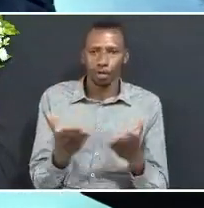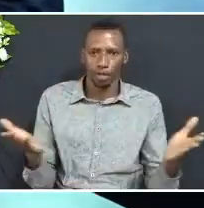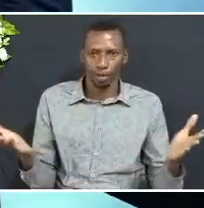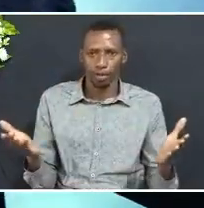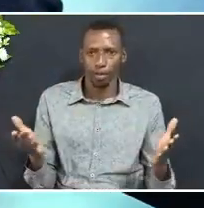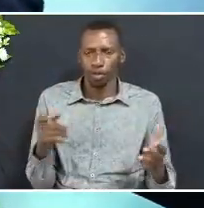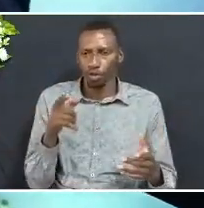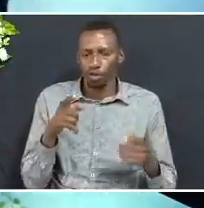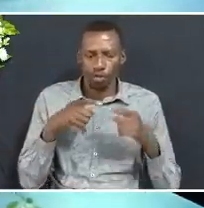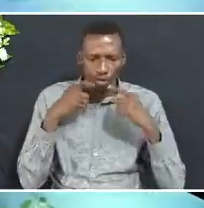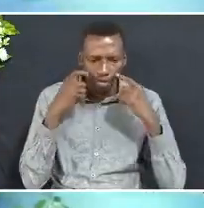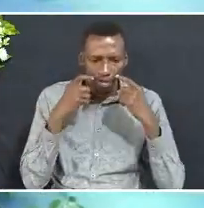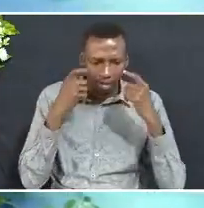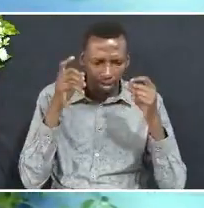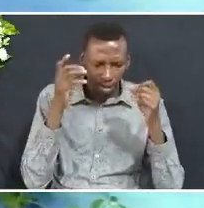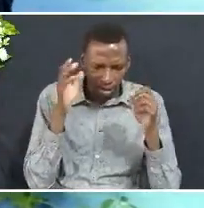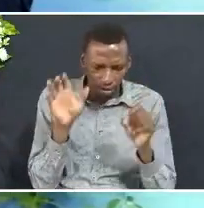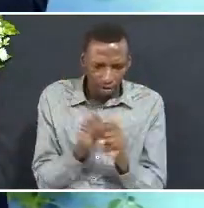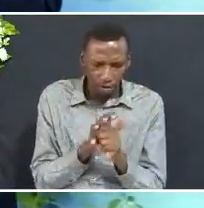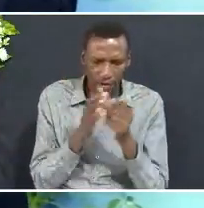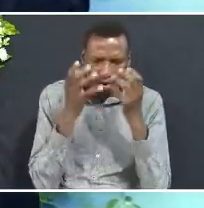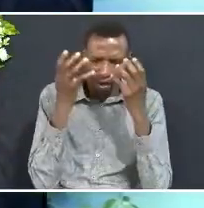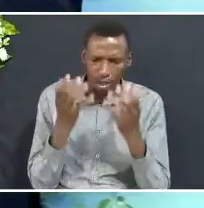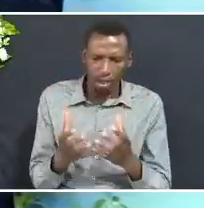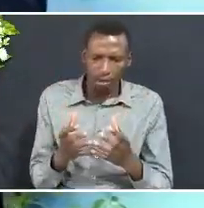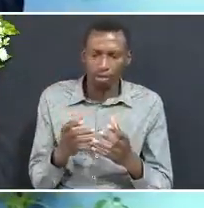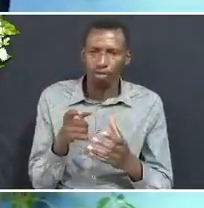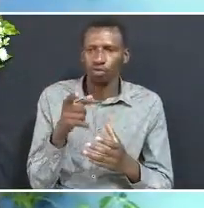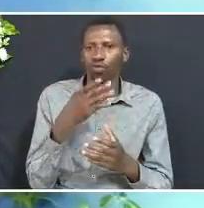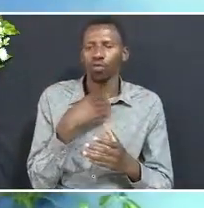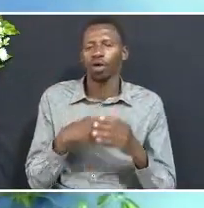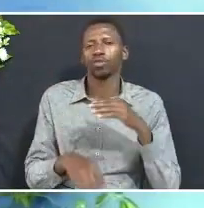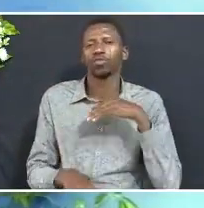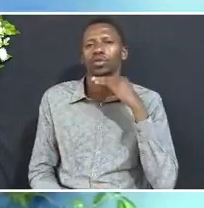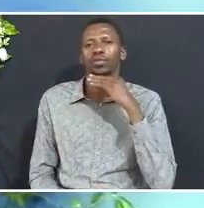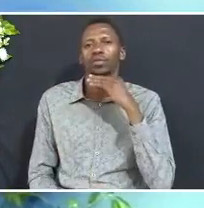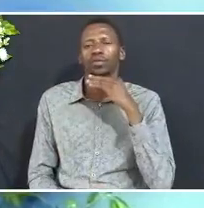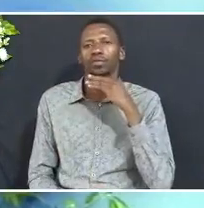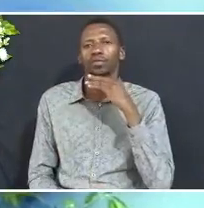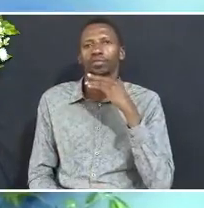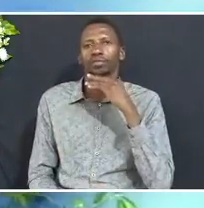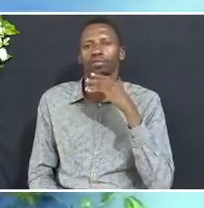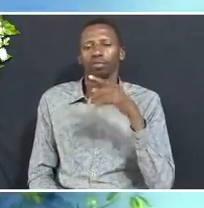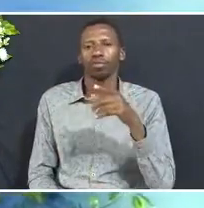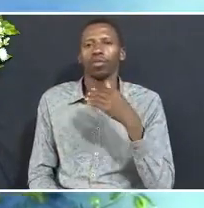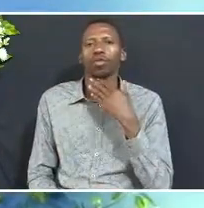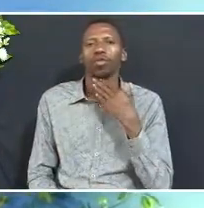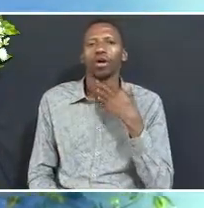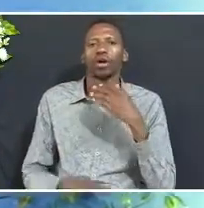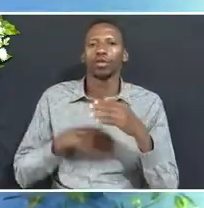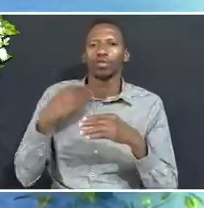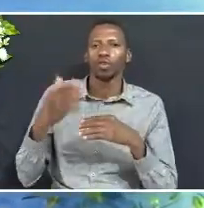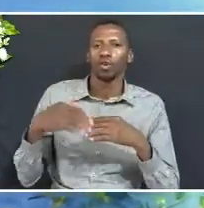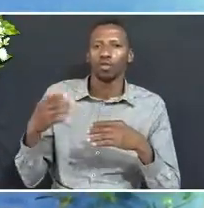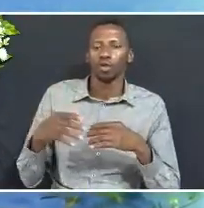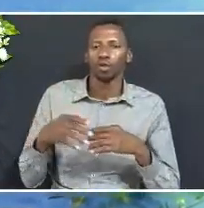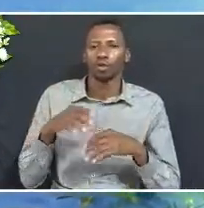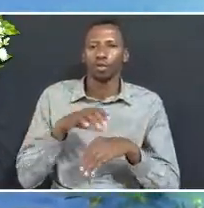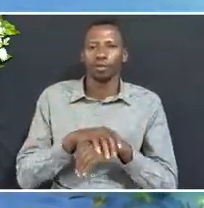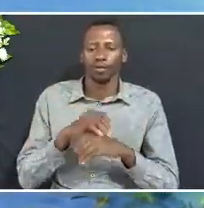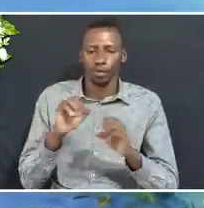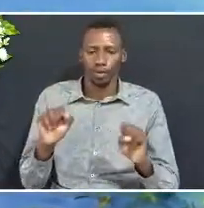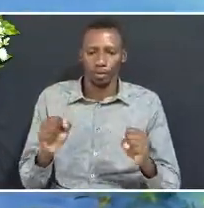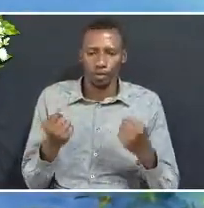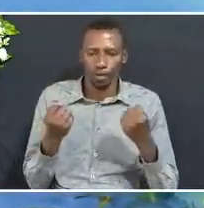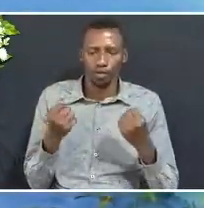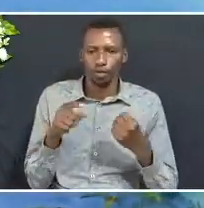however sinful, however depraved you are, could want to die. You want always to secure your life. But I want